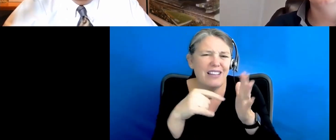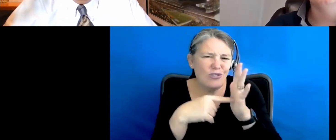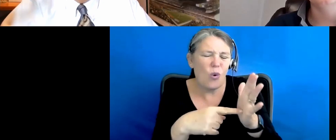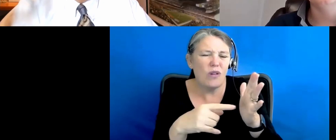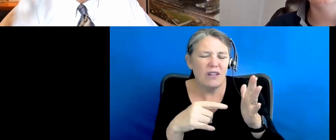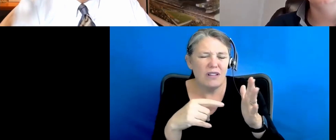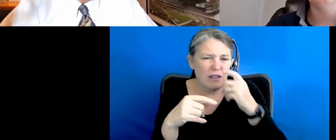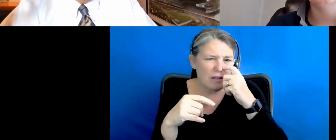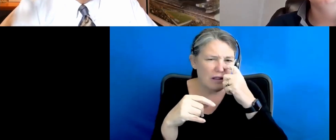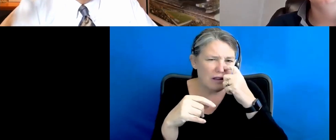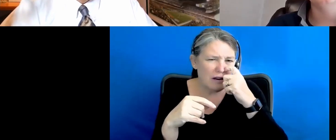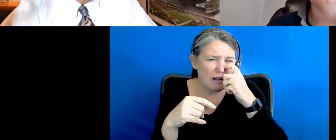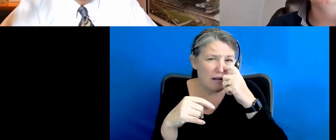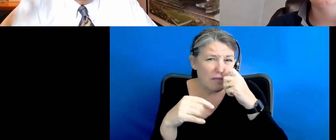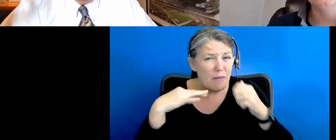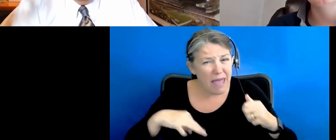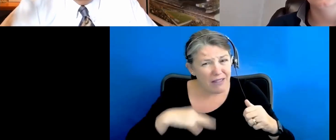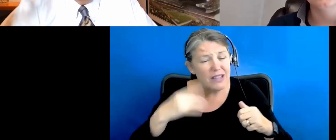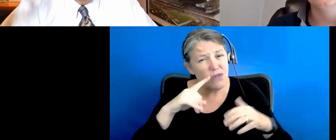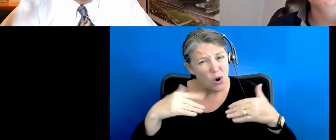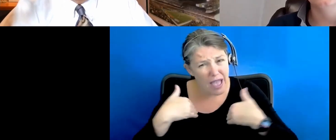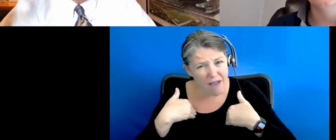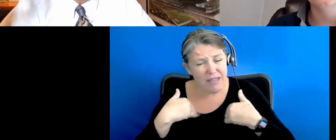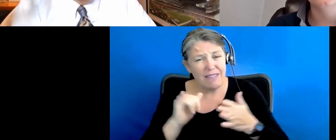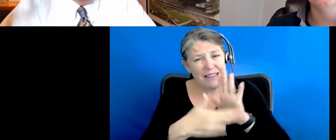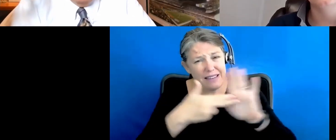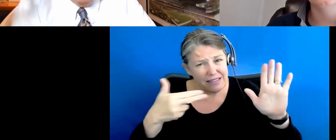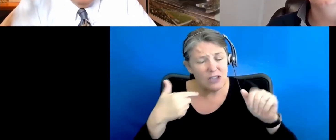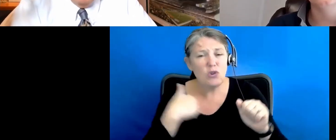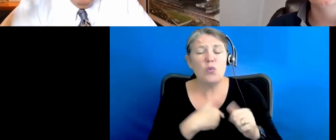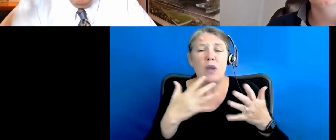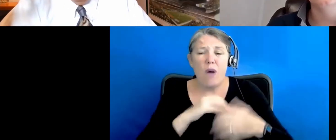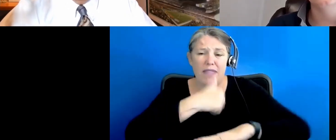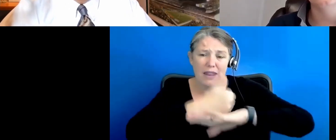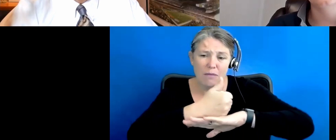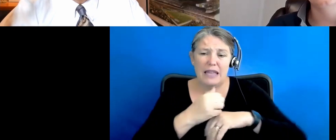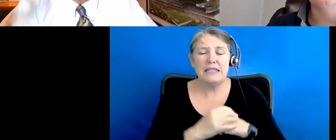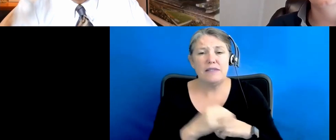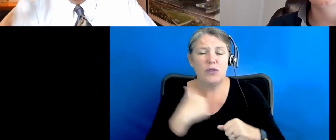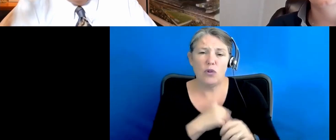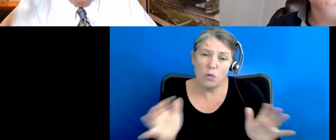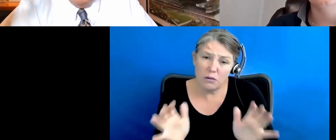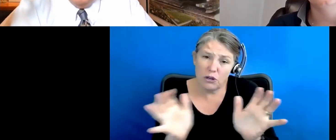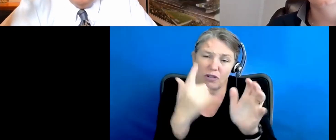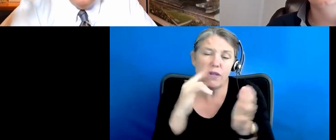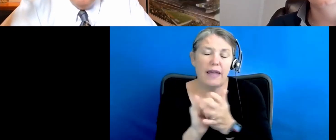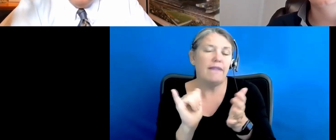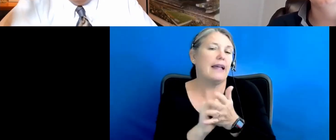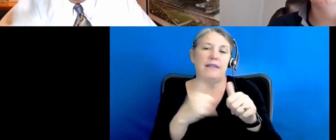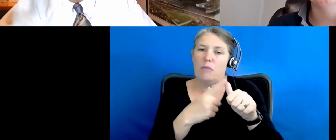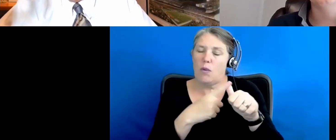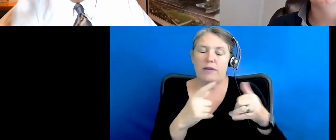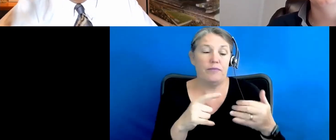being a medically underserved population. We want those in place. And so we're pushing towards that. So that's number 1. Number